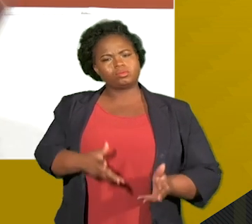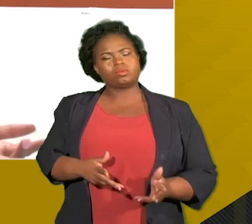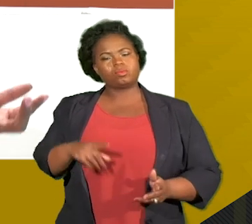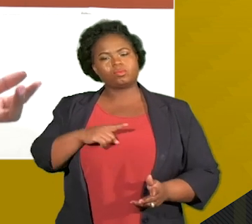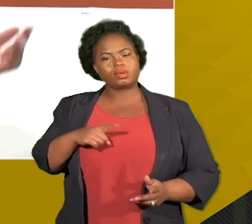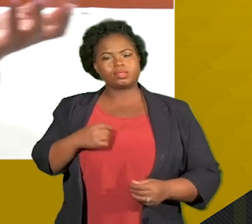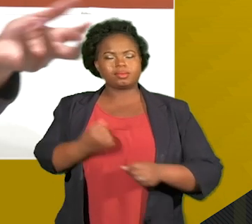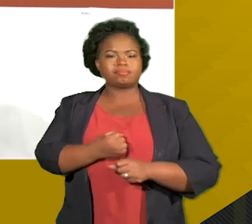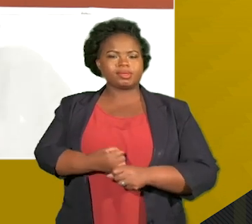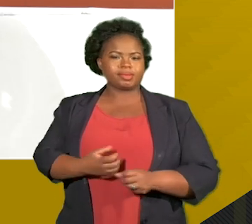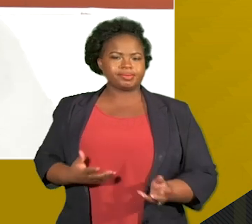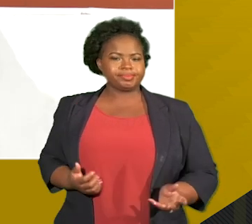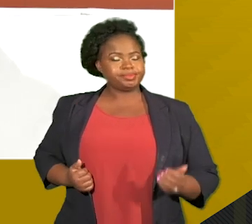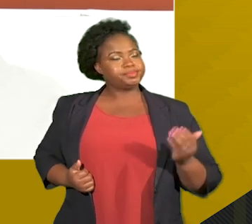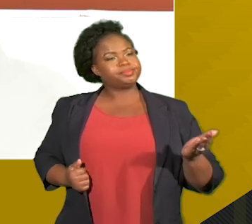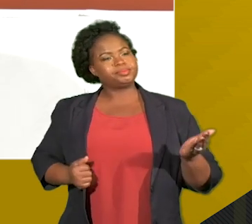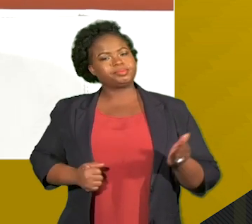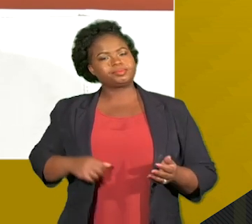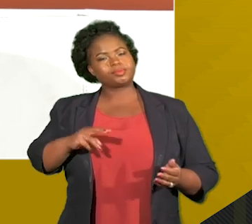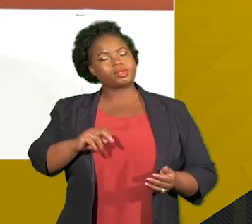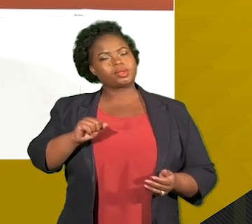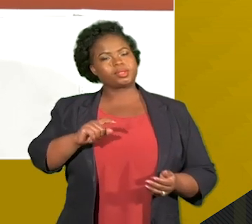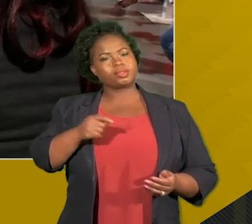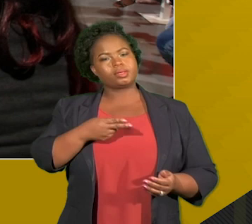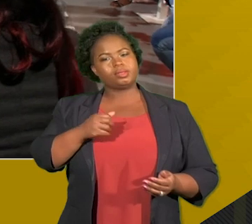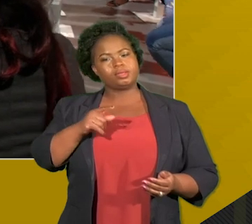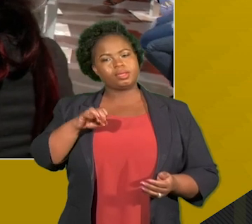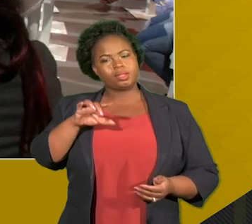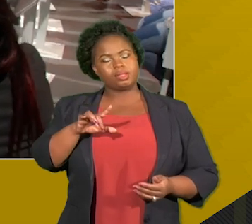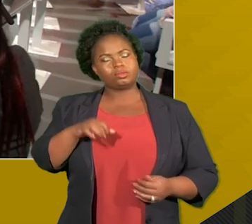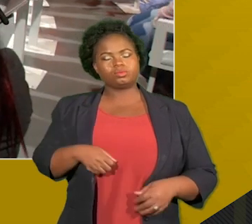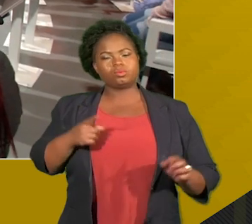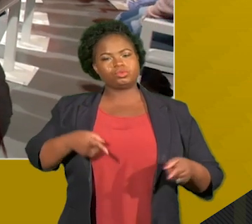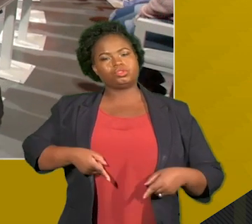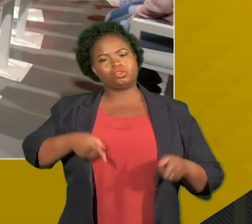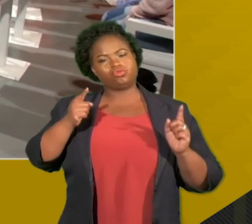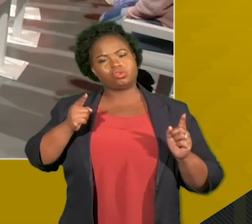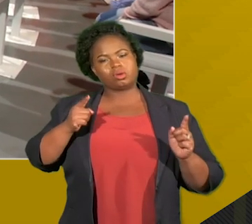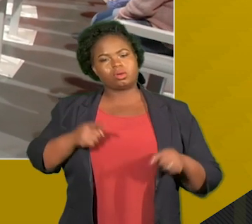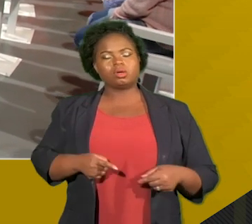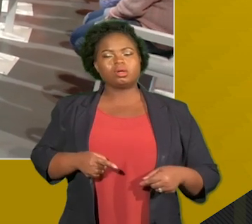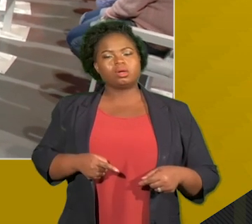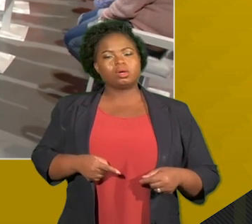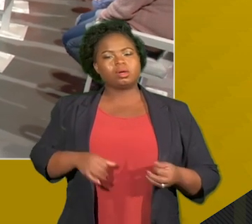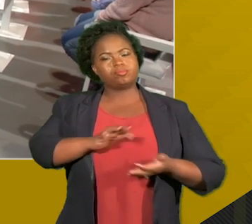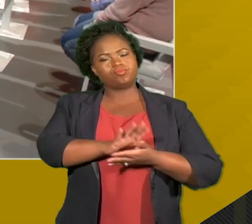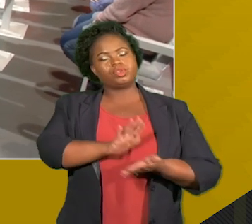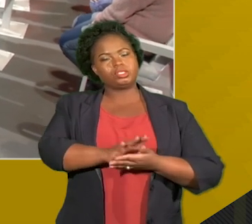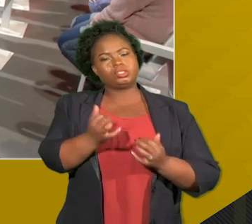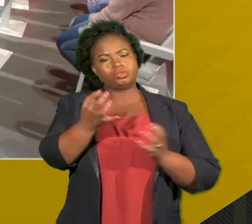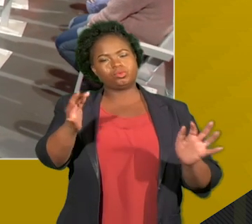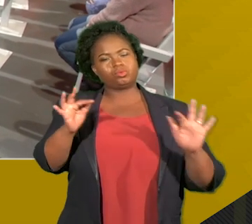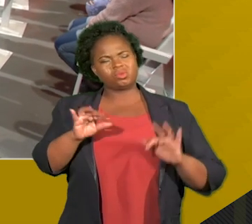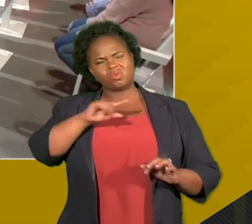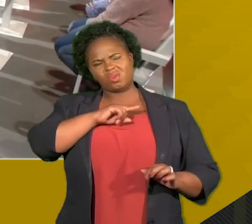and they've created us. But perhaps I speak to you, Nathaniel, about where did Danger Kafar Ingozi Print Studios come from and why